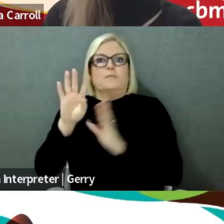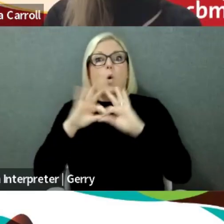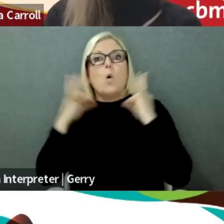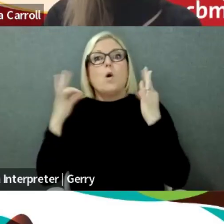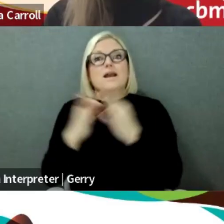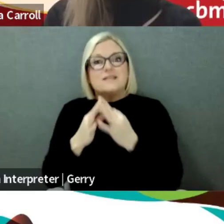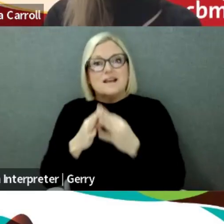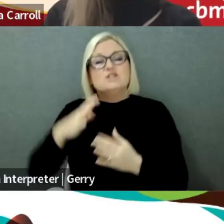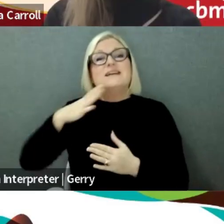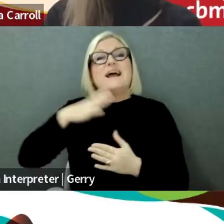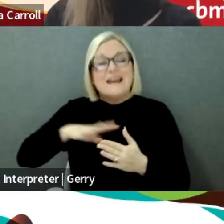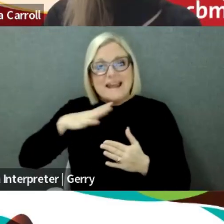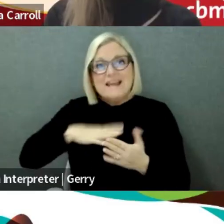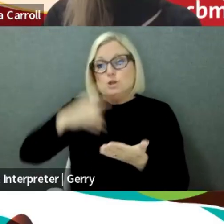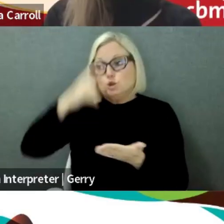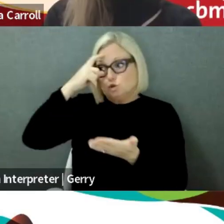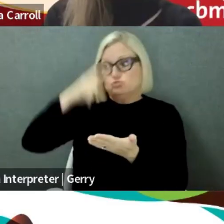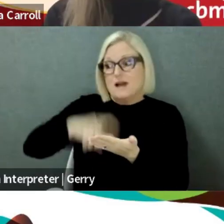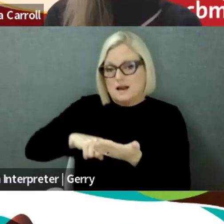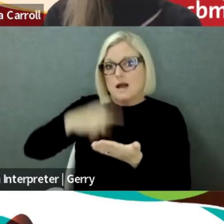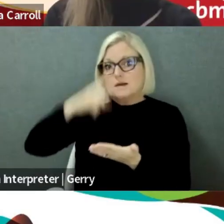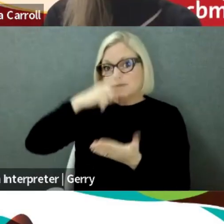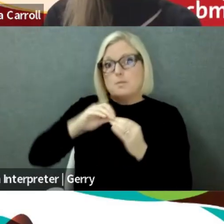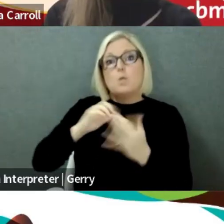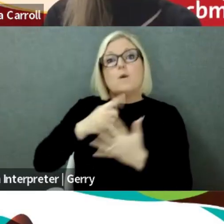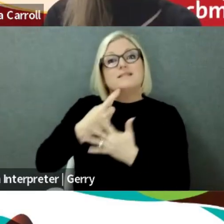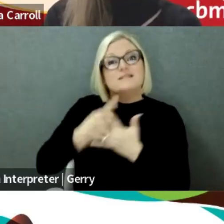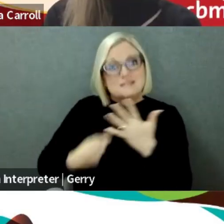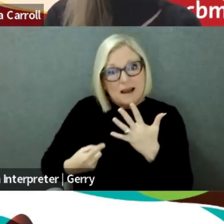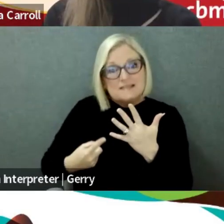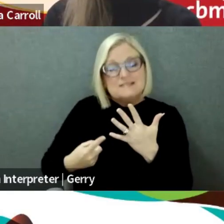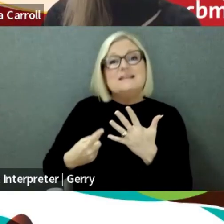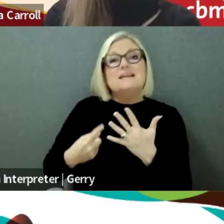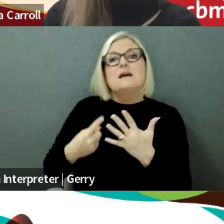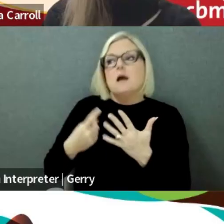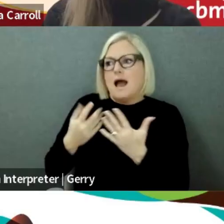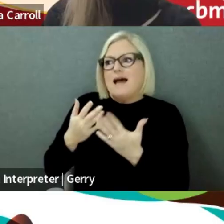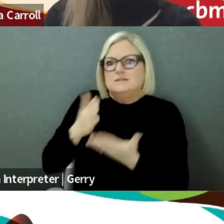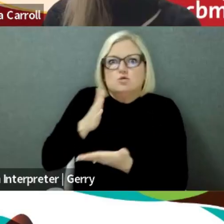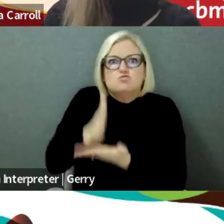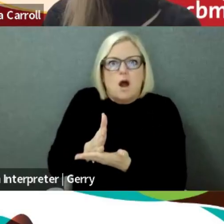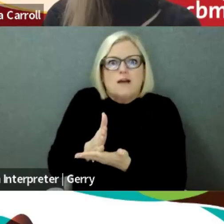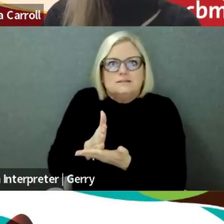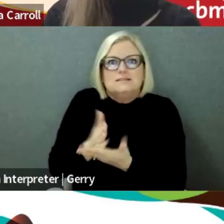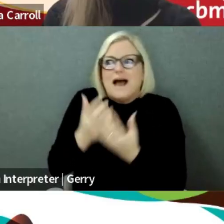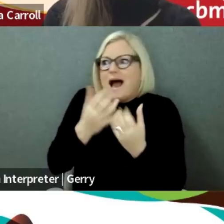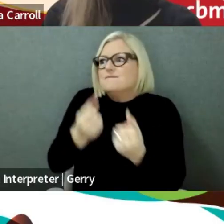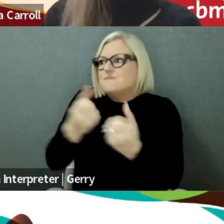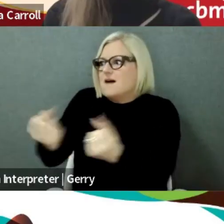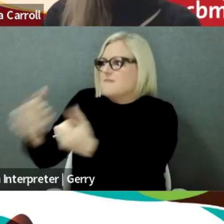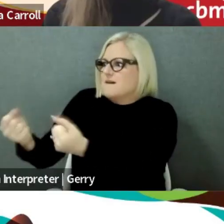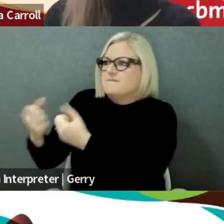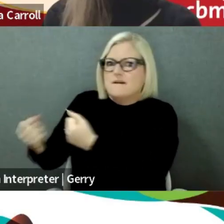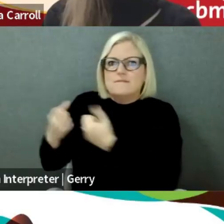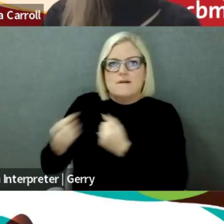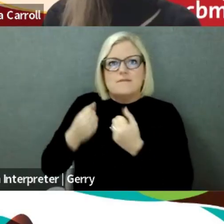disability as rights holders and leaders of change. With the right support, stigma,